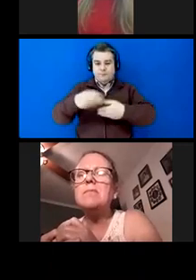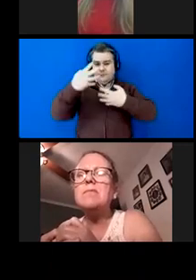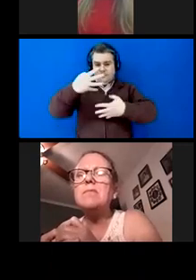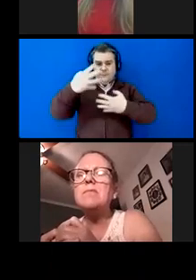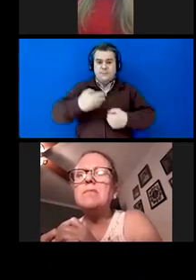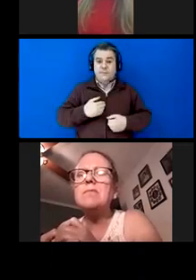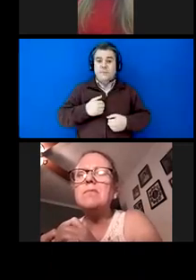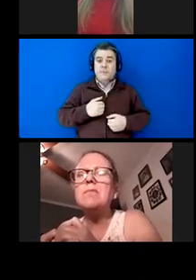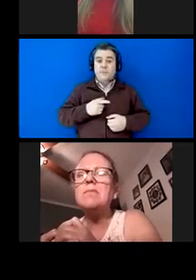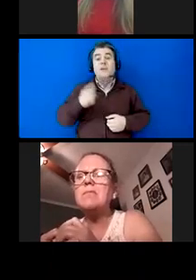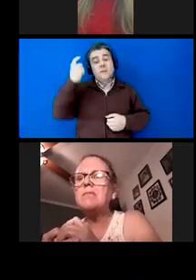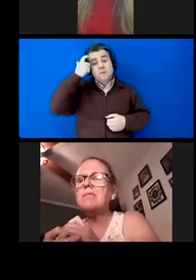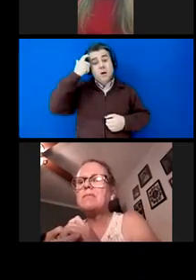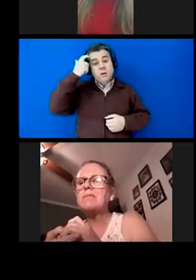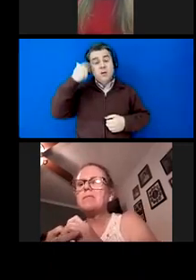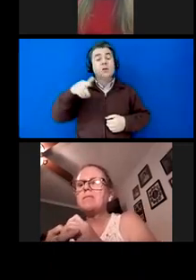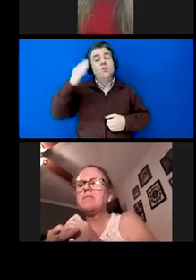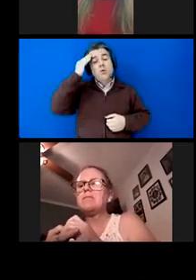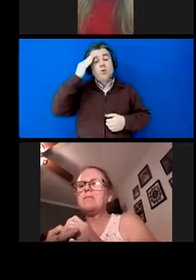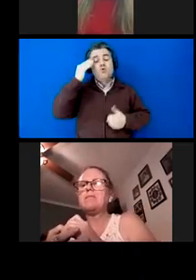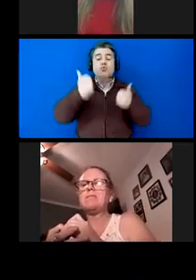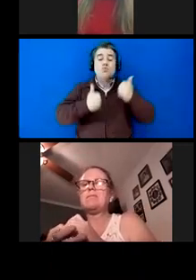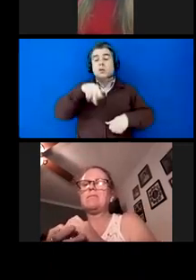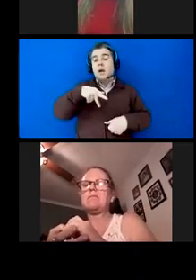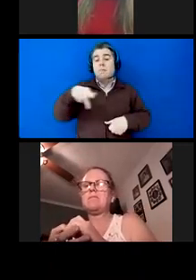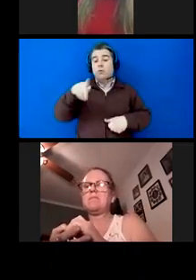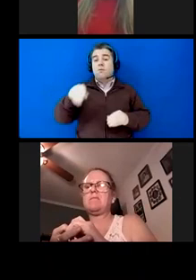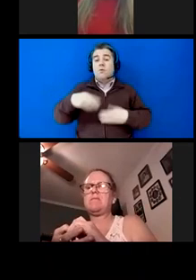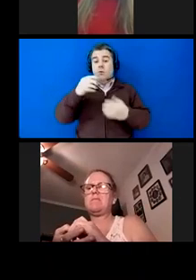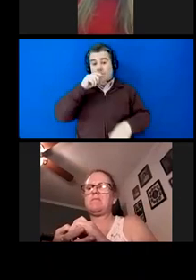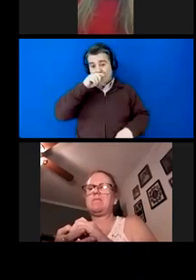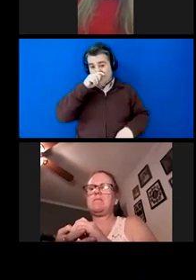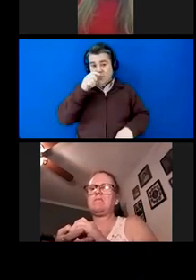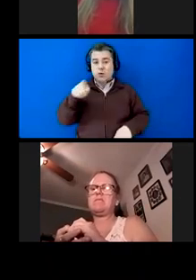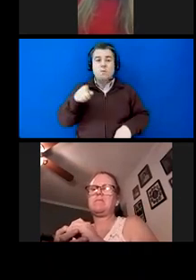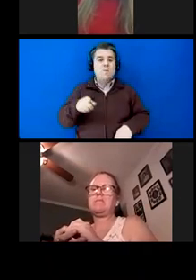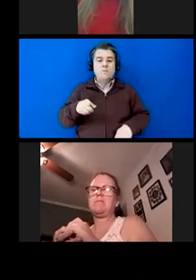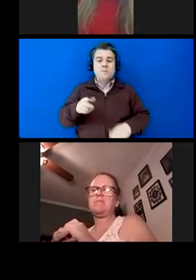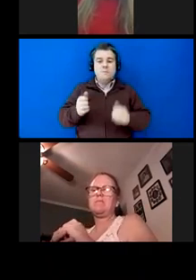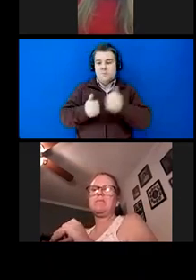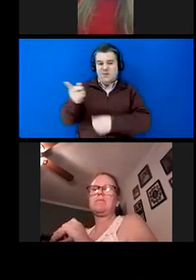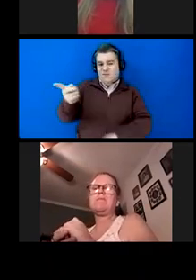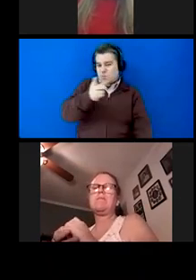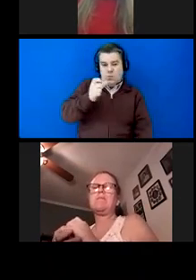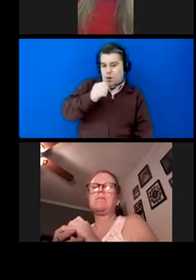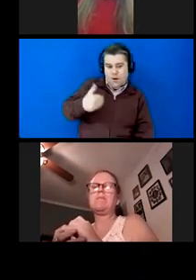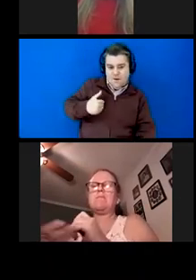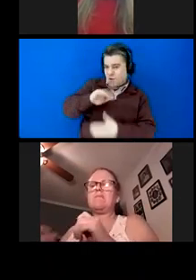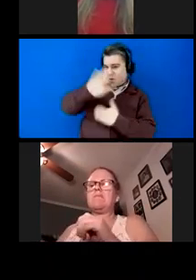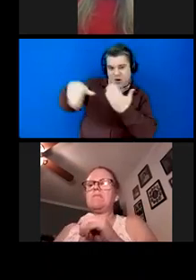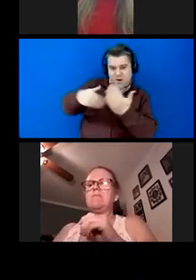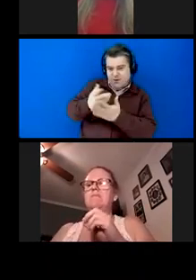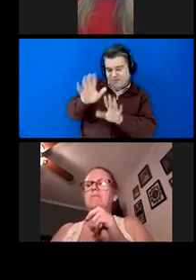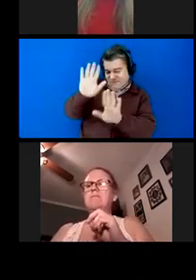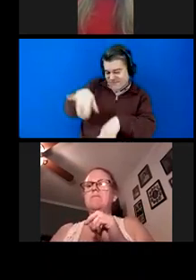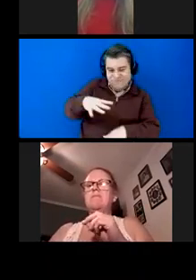is smart in that it knows which apps you have loaded. So obviously you most likely do not have all these loaded. So it's only going